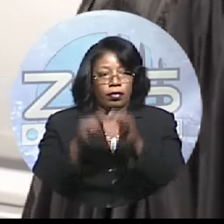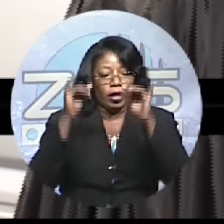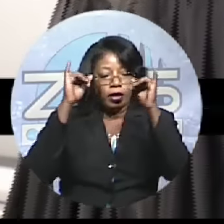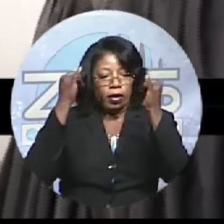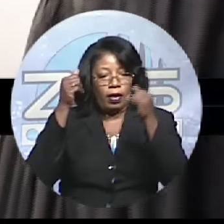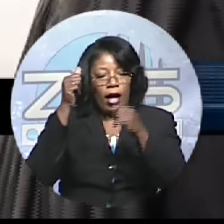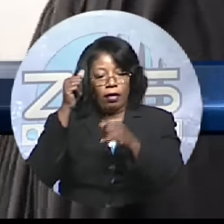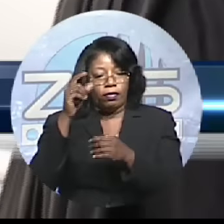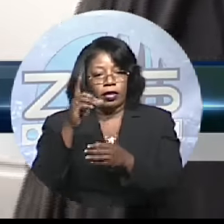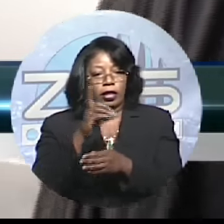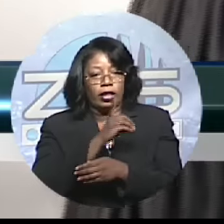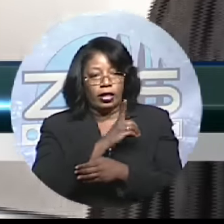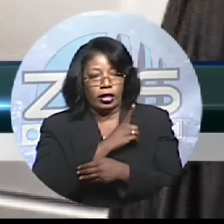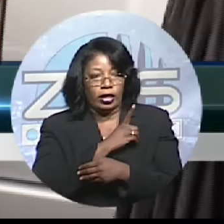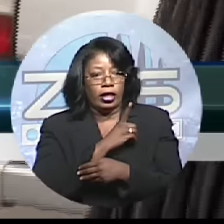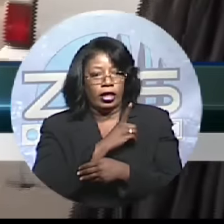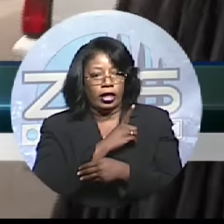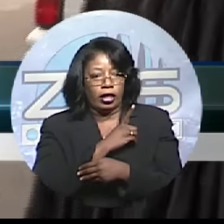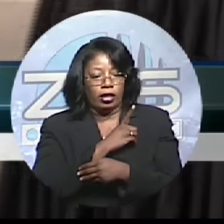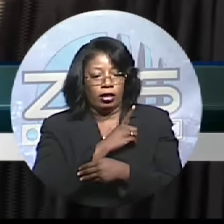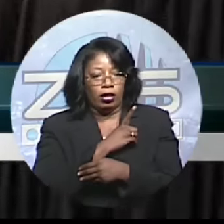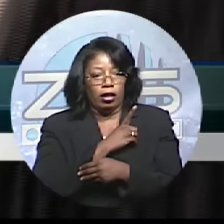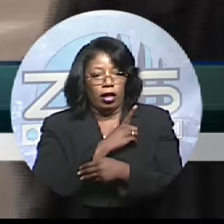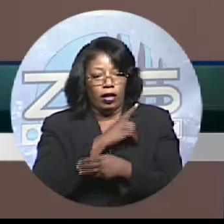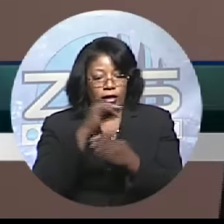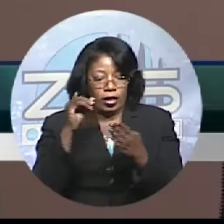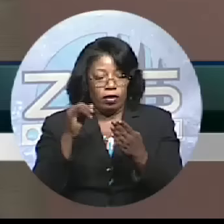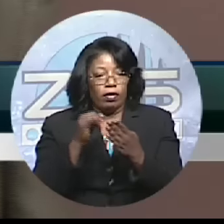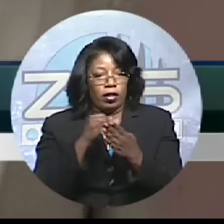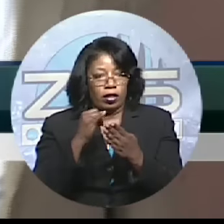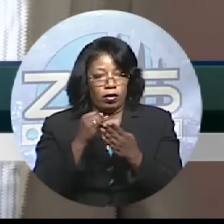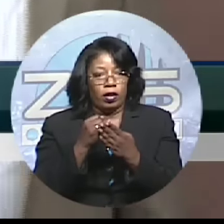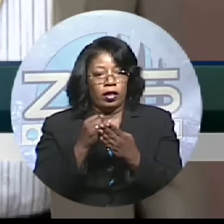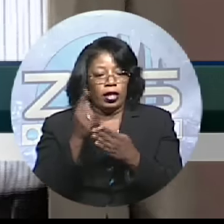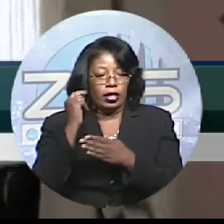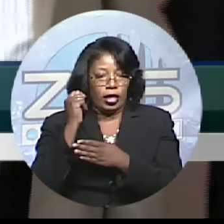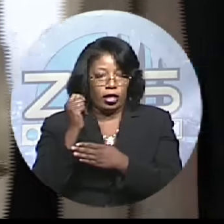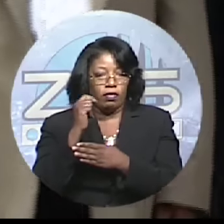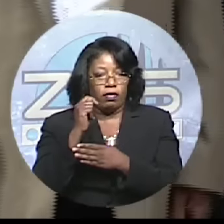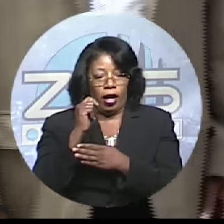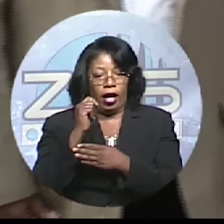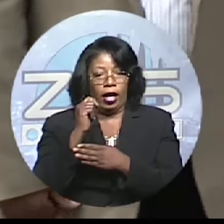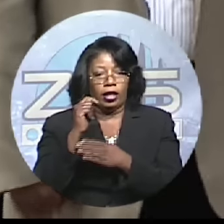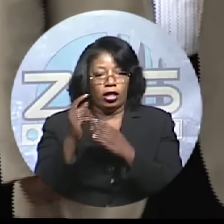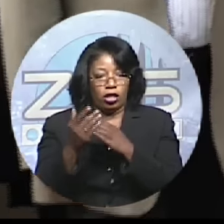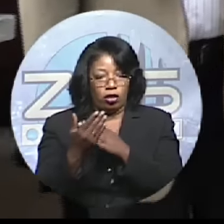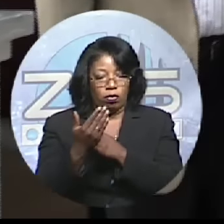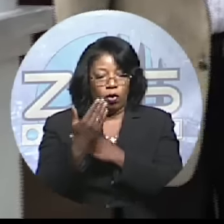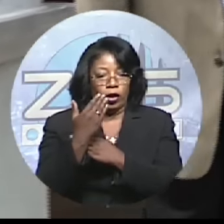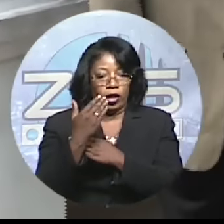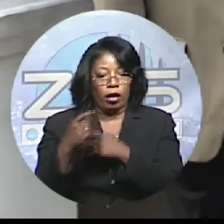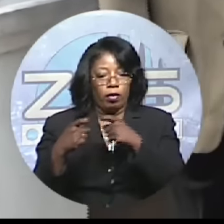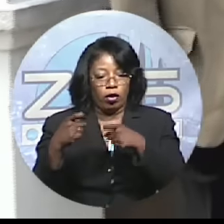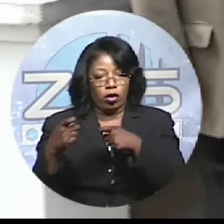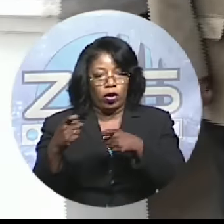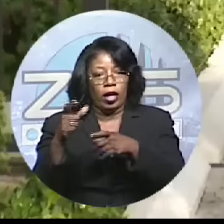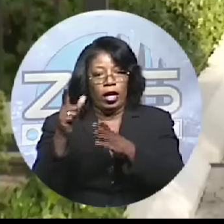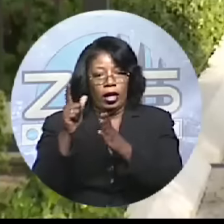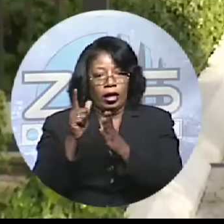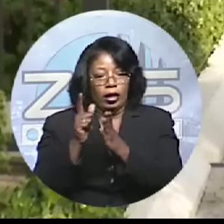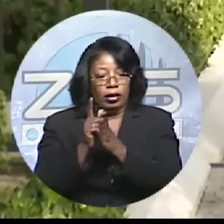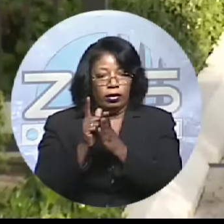Dean of the Crime Detective Unit was the first to give testimony in the Supreme Court on Thursday morning. While being cross-examined by prosecutor attorney Neil